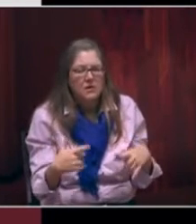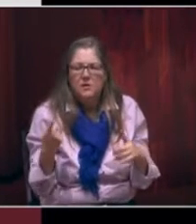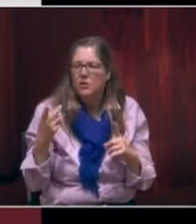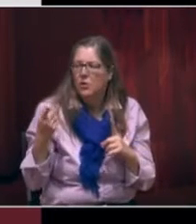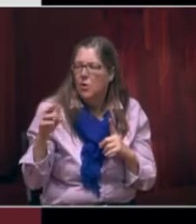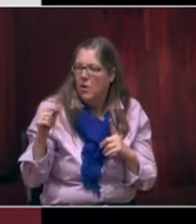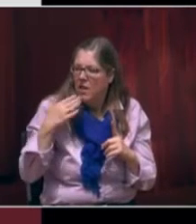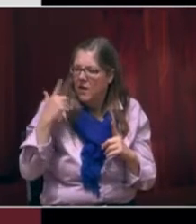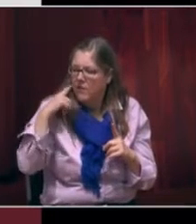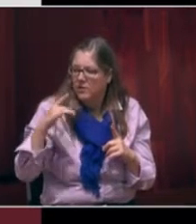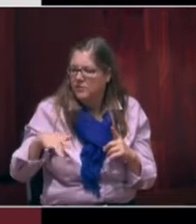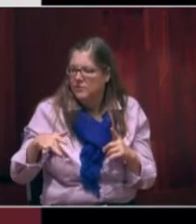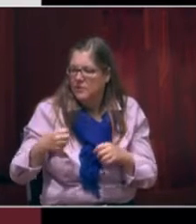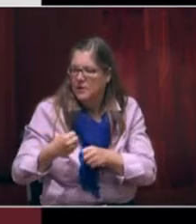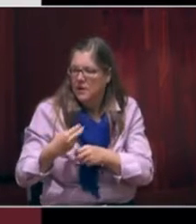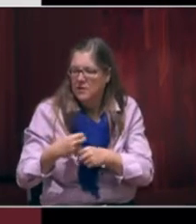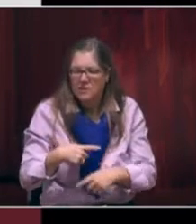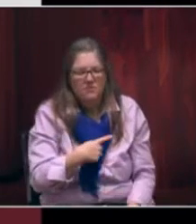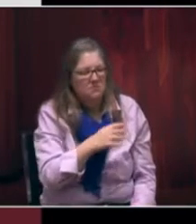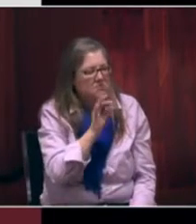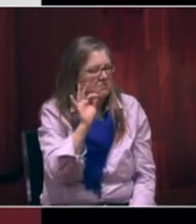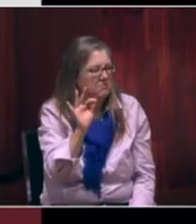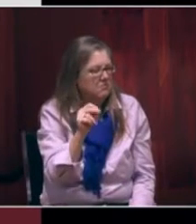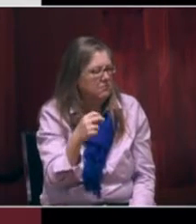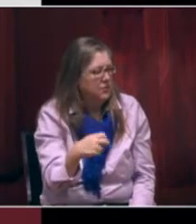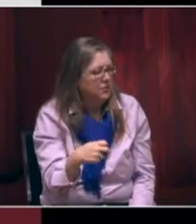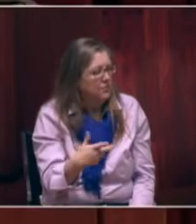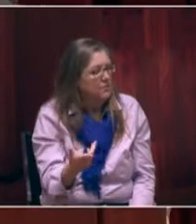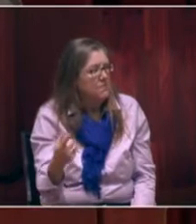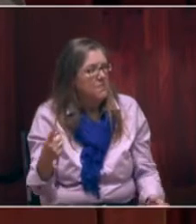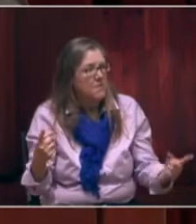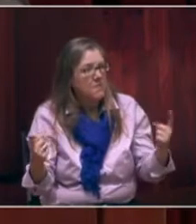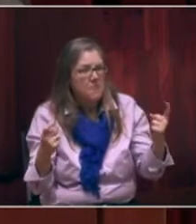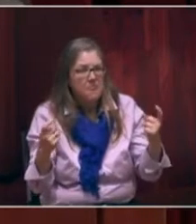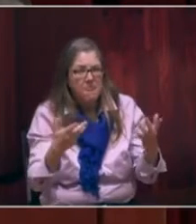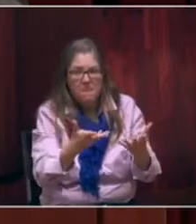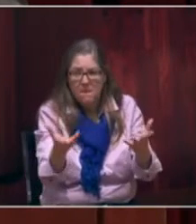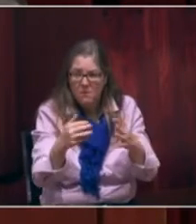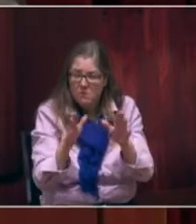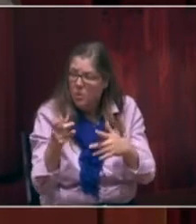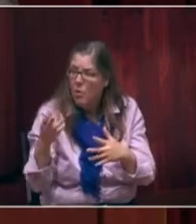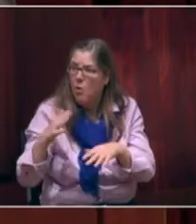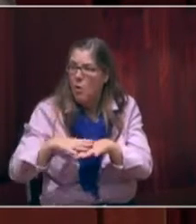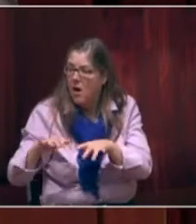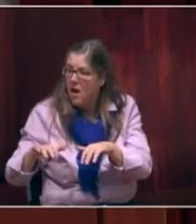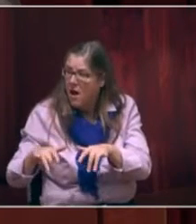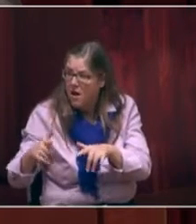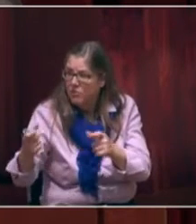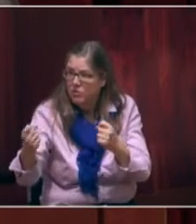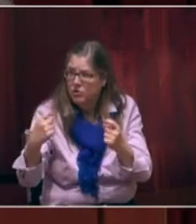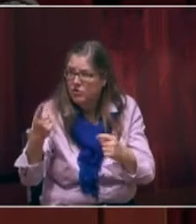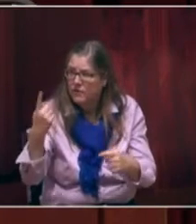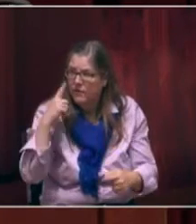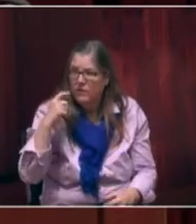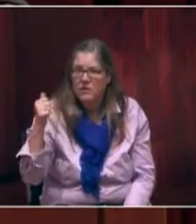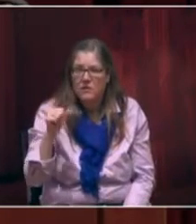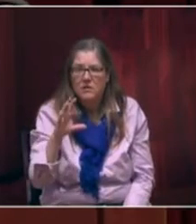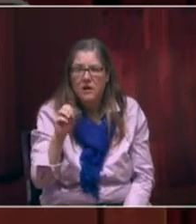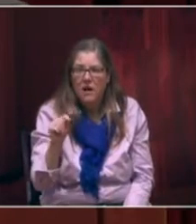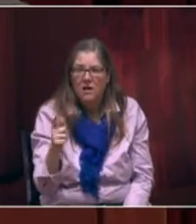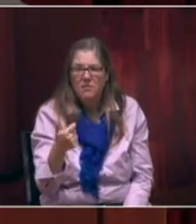slide guy, Gordon. Sure, no problem. Any questions online or in the room for Scott on any of his